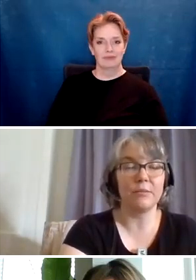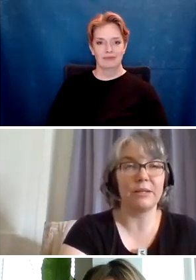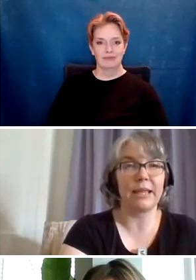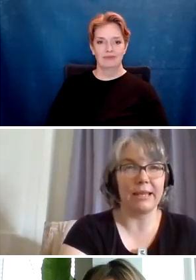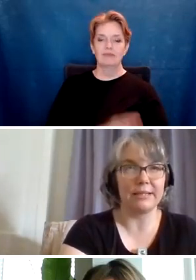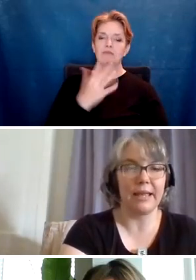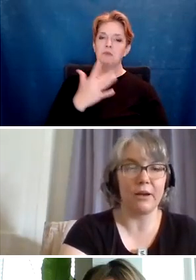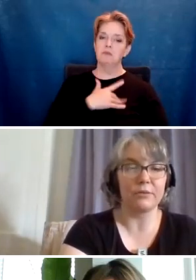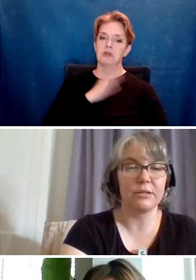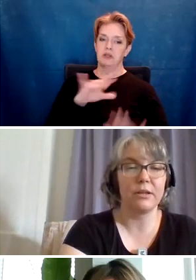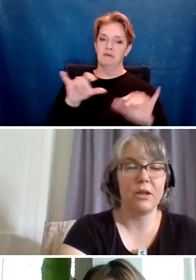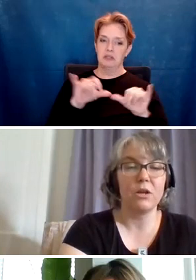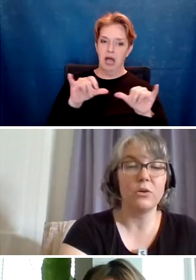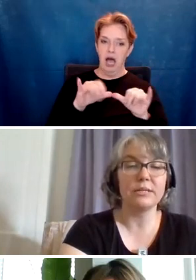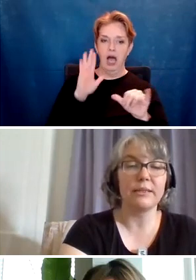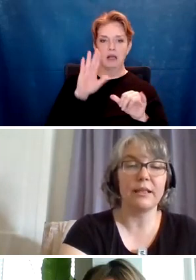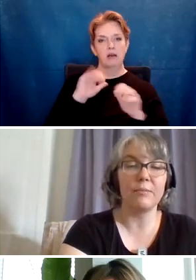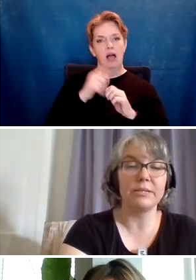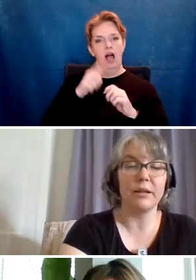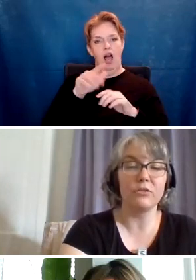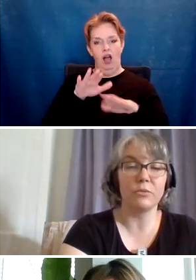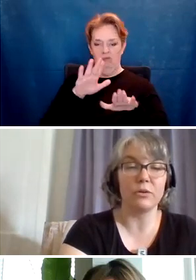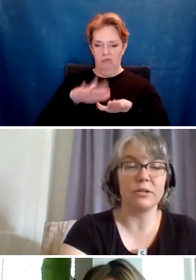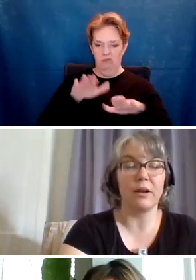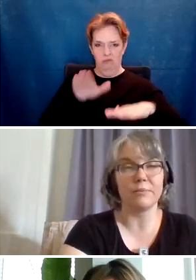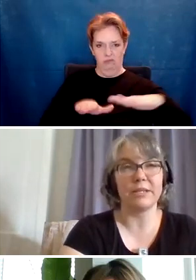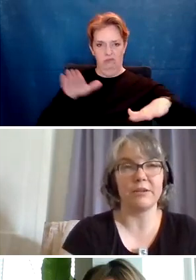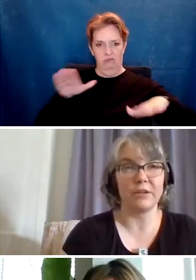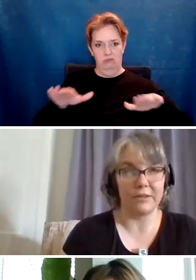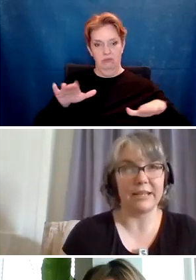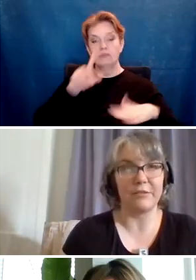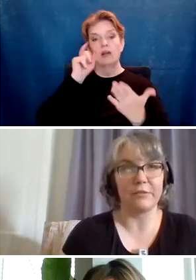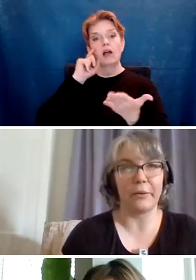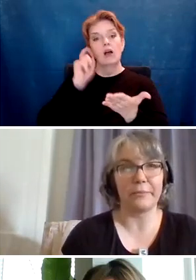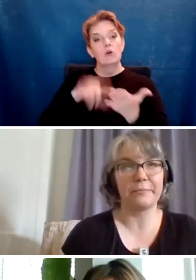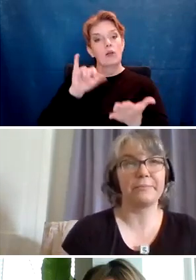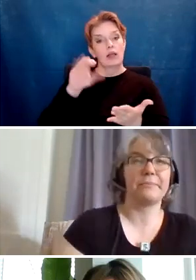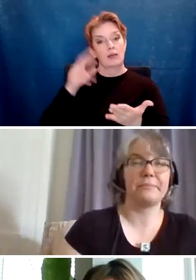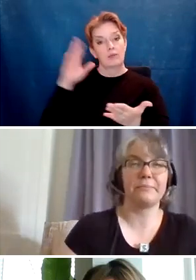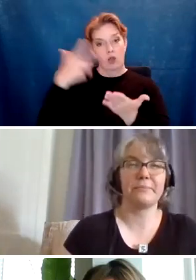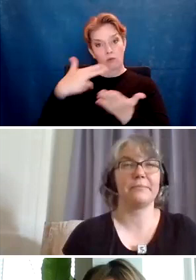size of the building and its layout. Notice that the Clementine Hunter murals are upstairs on the second floor.